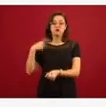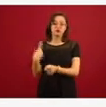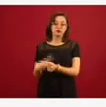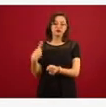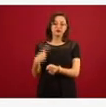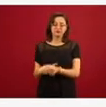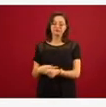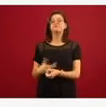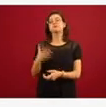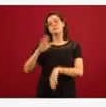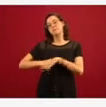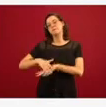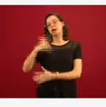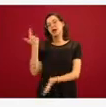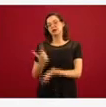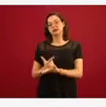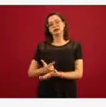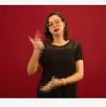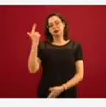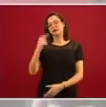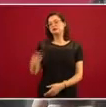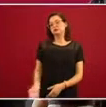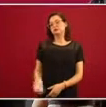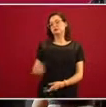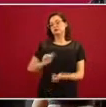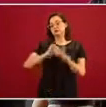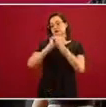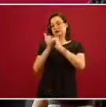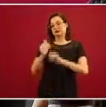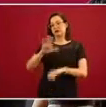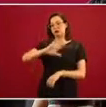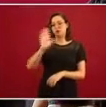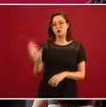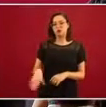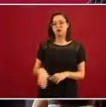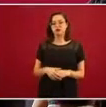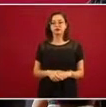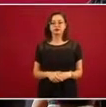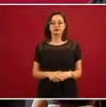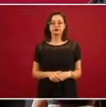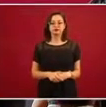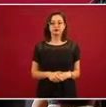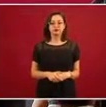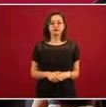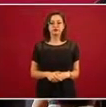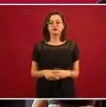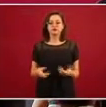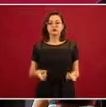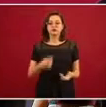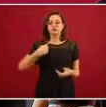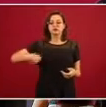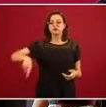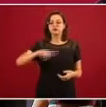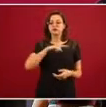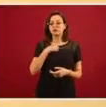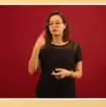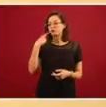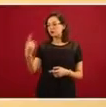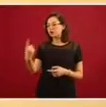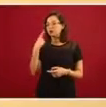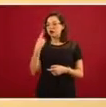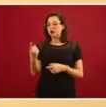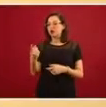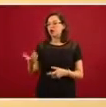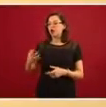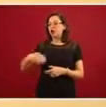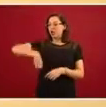these people, on top of belonging to a elderly to the elderly, on top of being